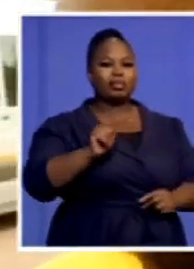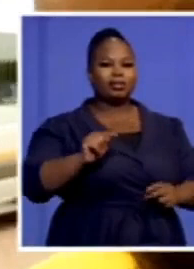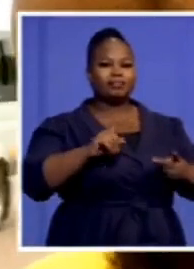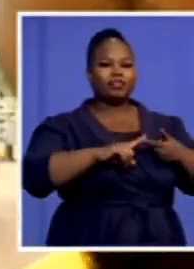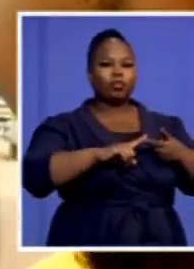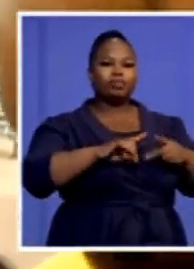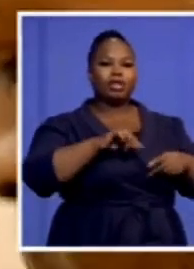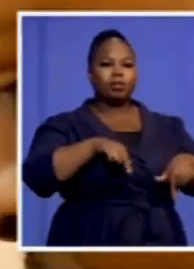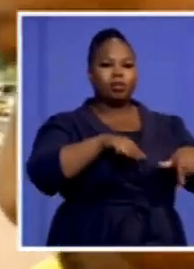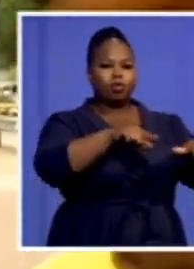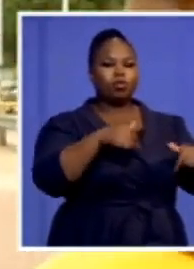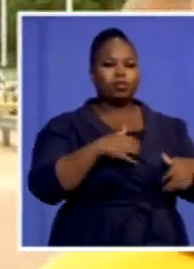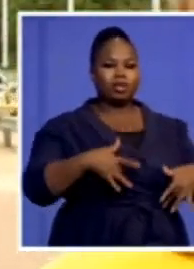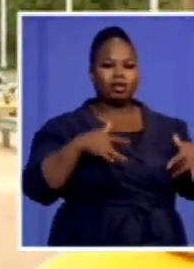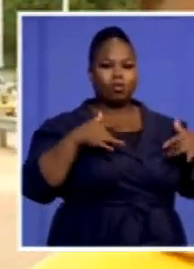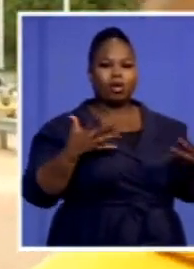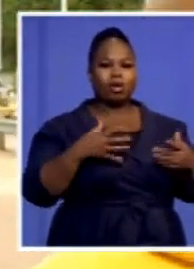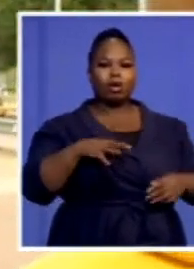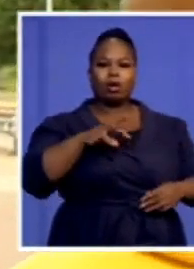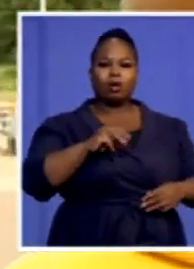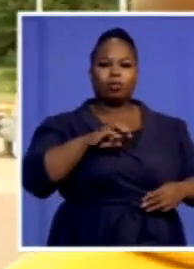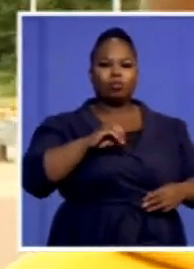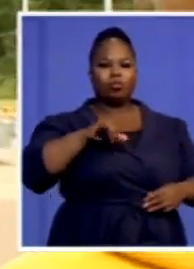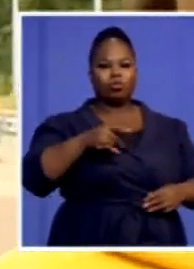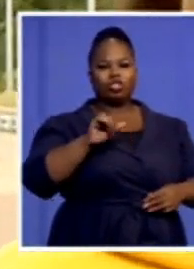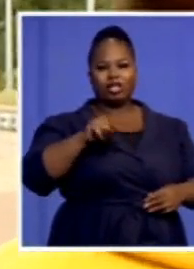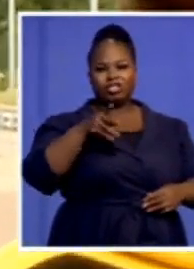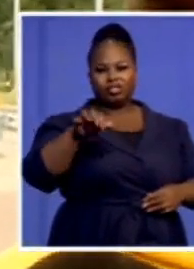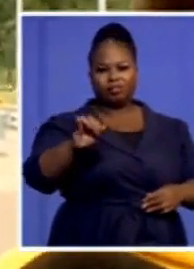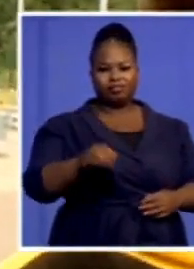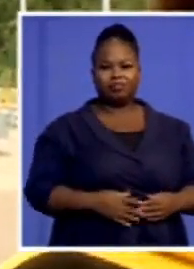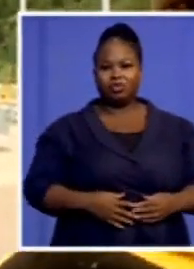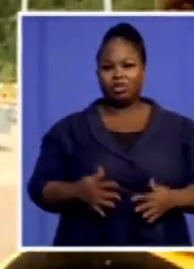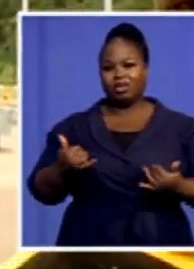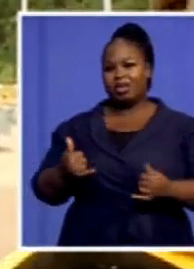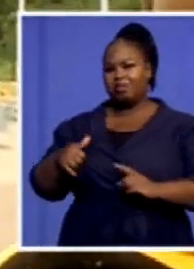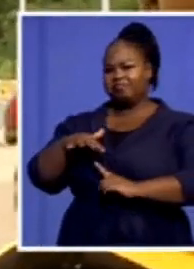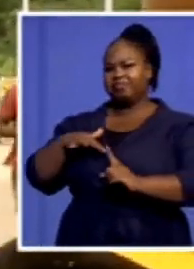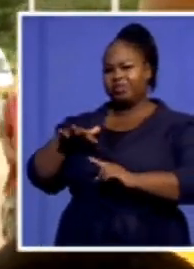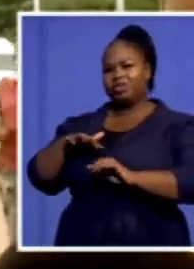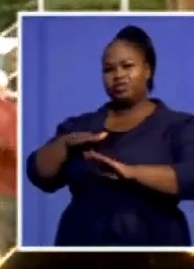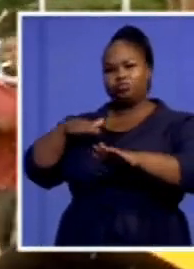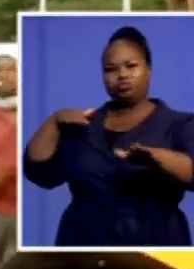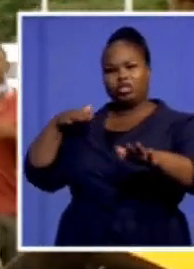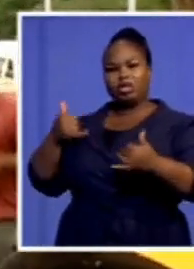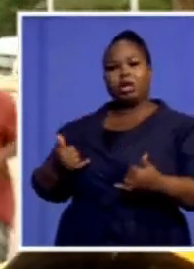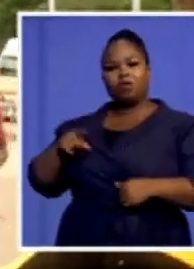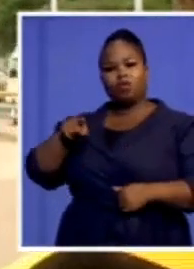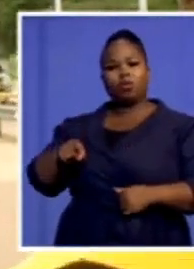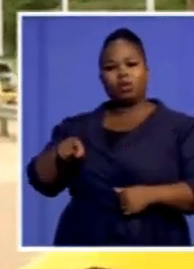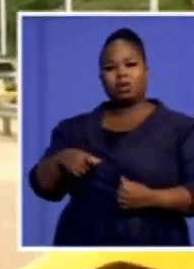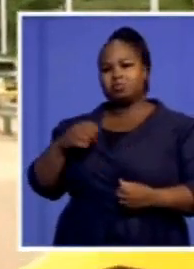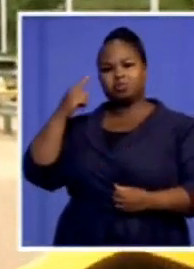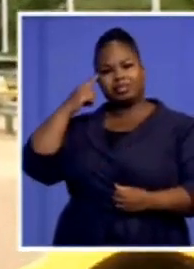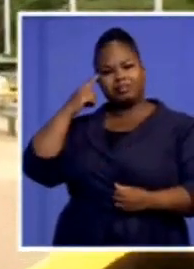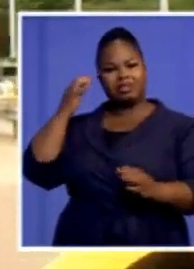Mochachi. Seemo sa kelelo ya pharakano le ka ntlhalosetsa gore go ya ka lena seemo sa kelelo ya pharakano mo